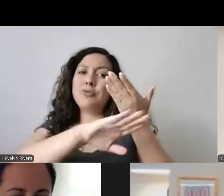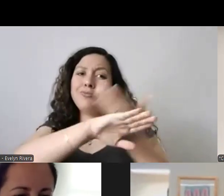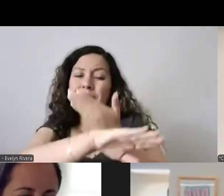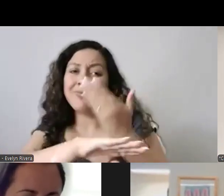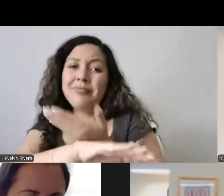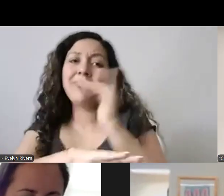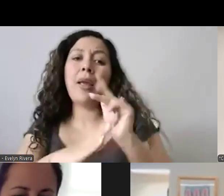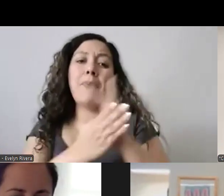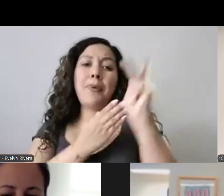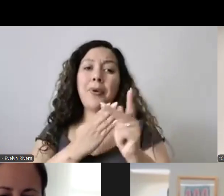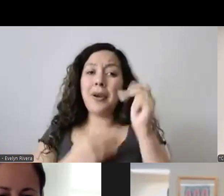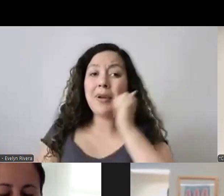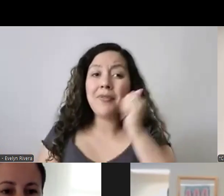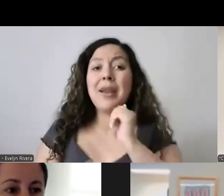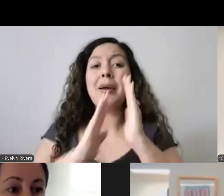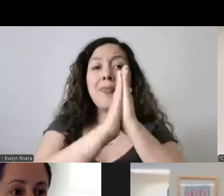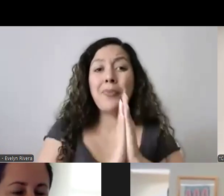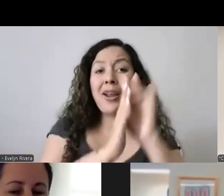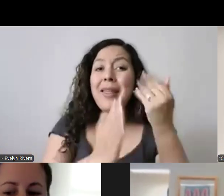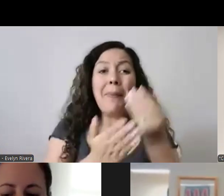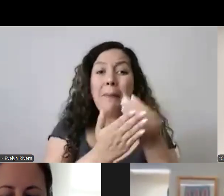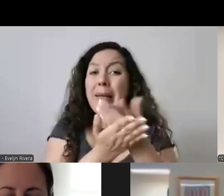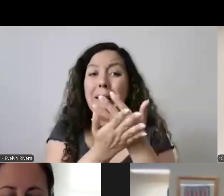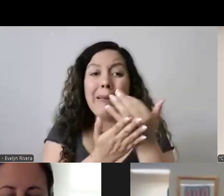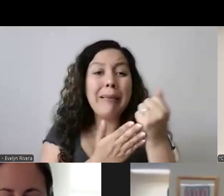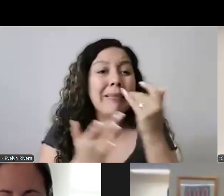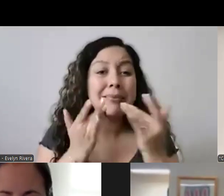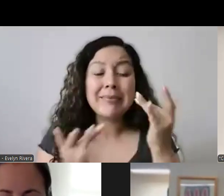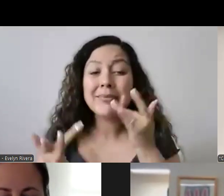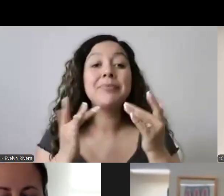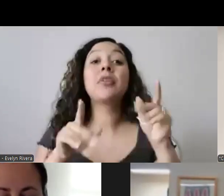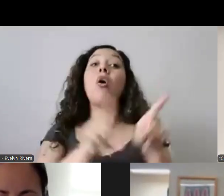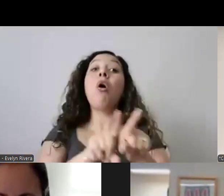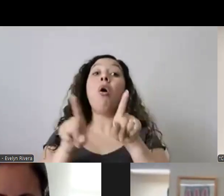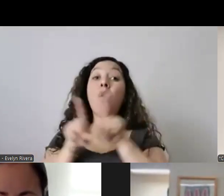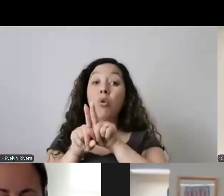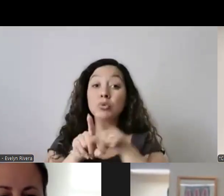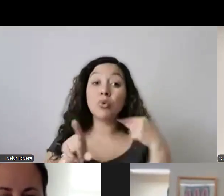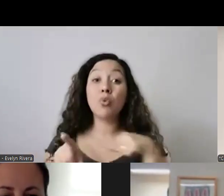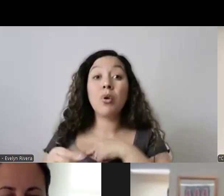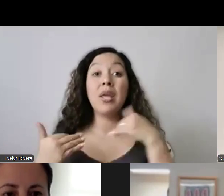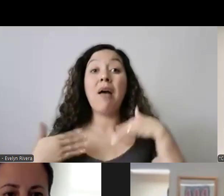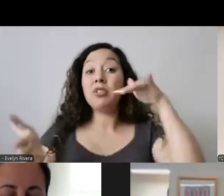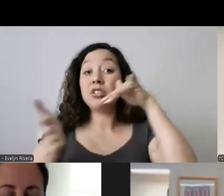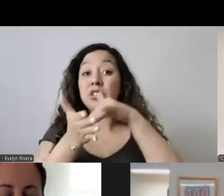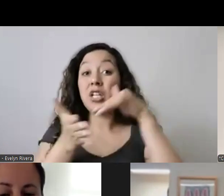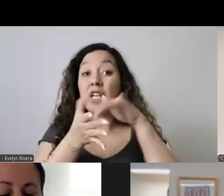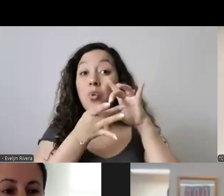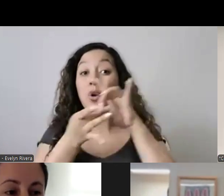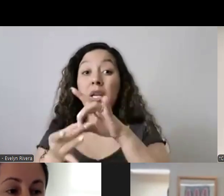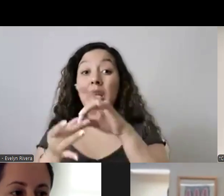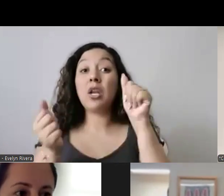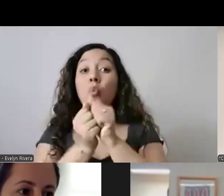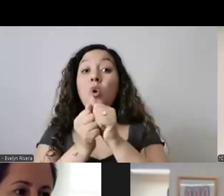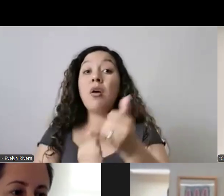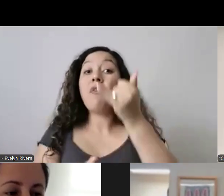day praying that the funding doesn't go away. And then there's also the study of a